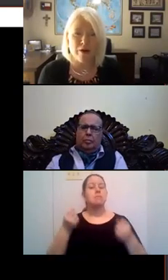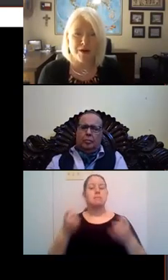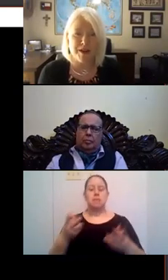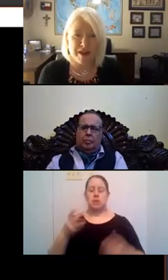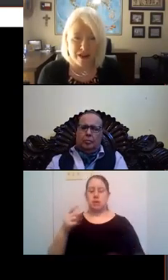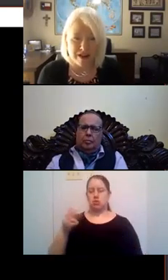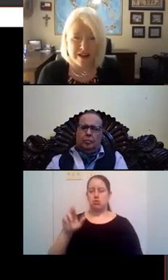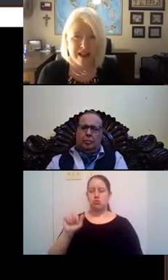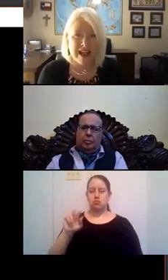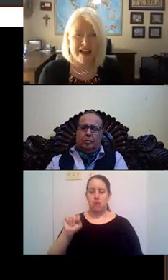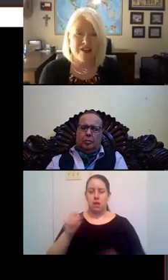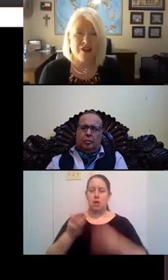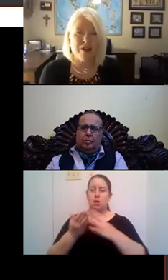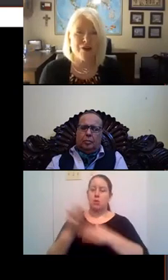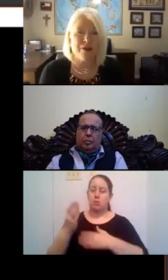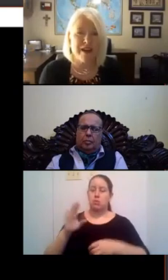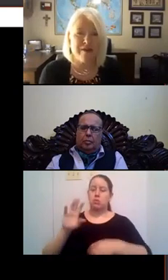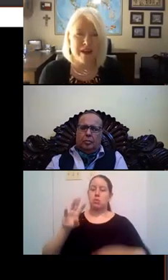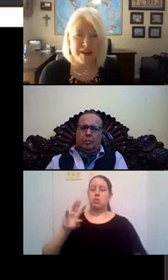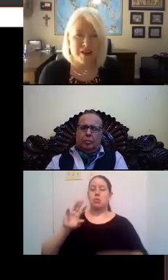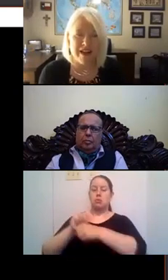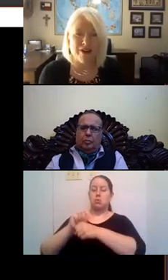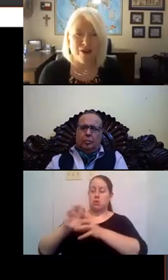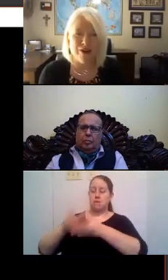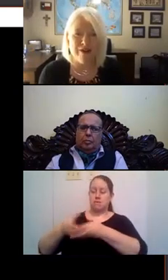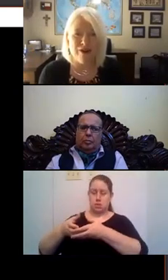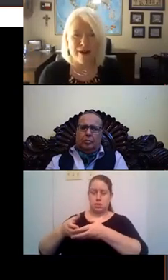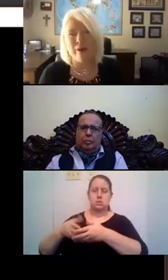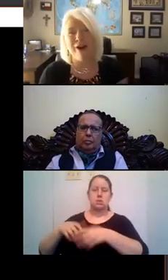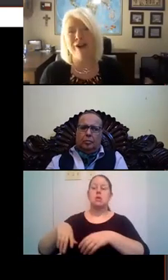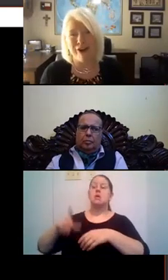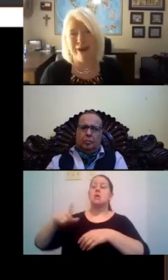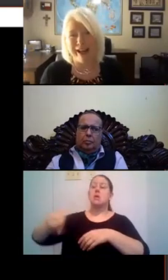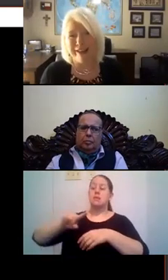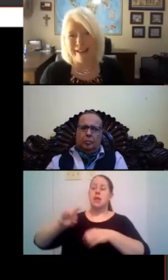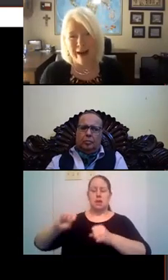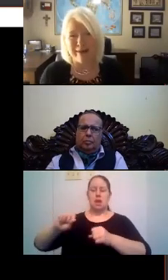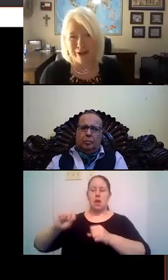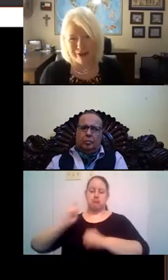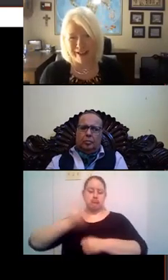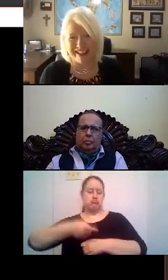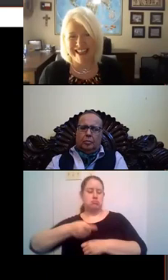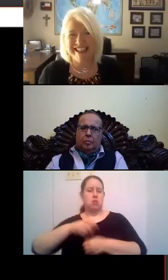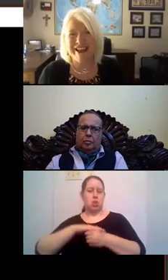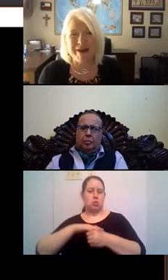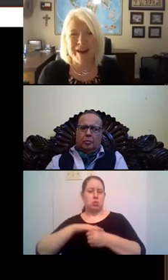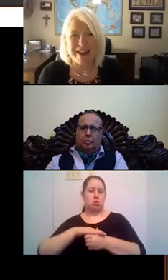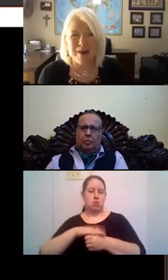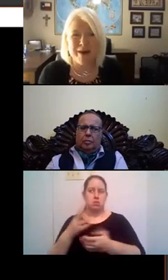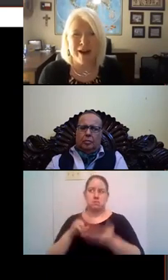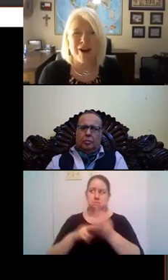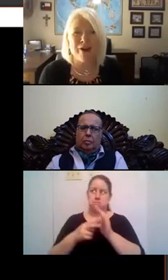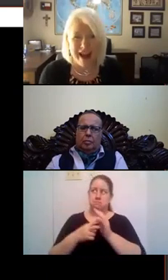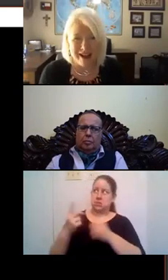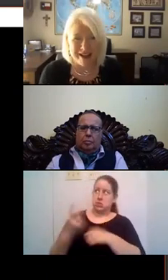through the Workforce Commission. And so those are then administered at the local level, because we all know, right, things happen locally. So that's